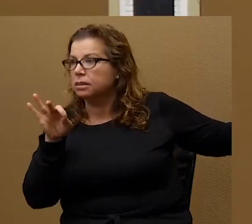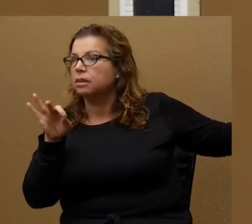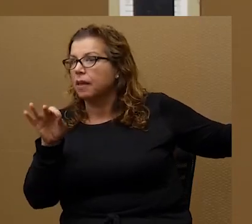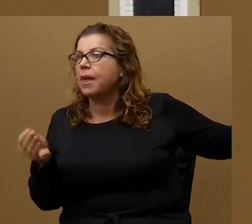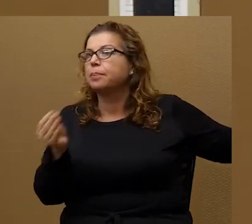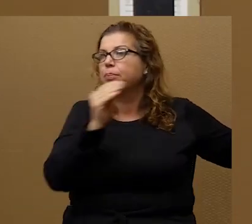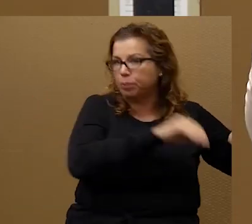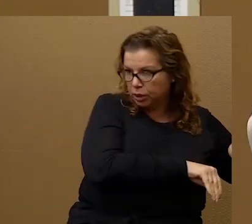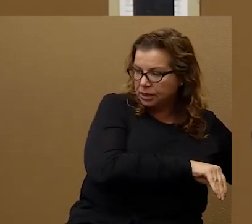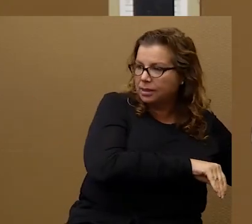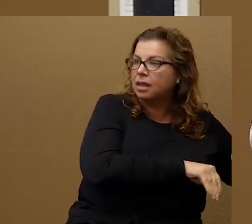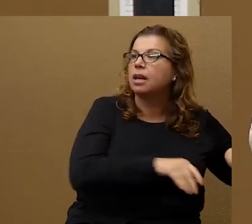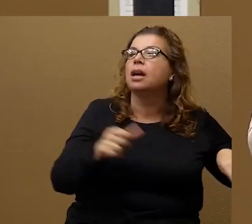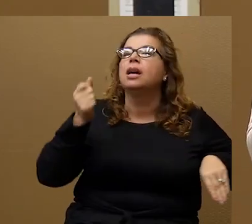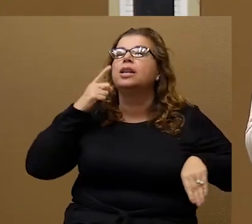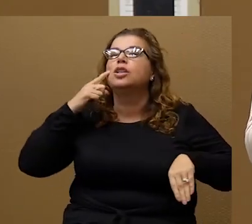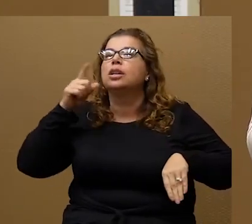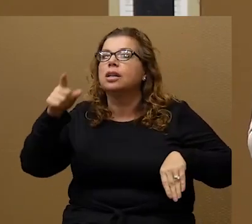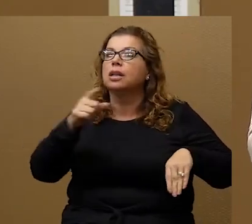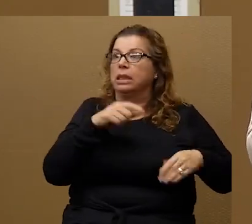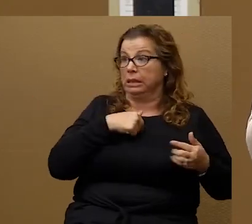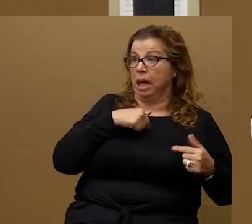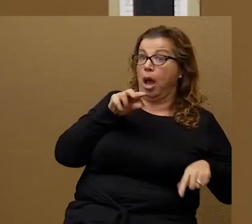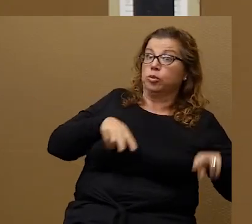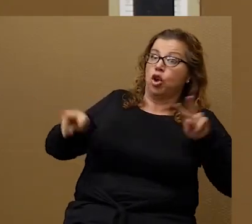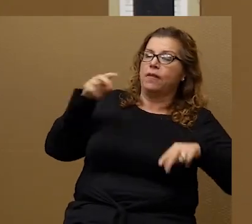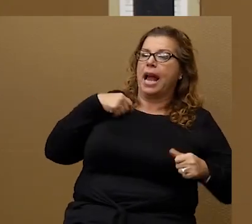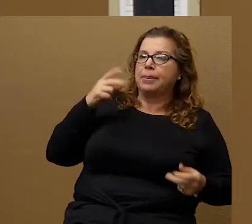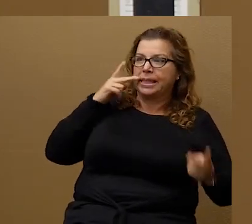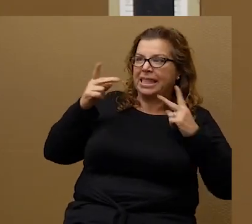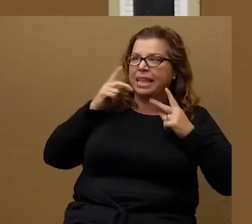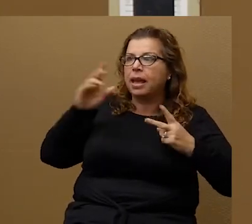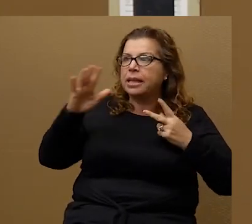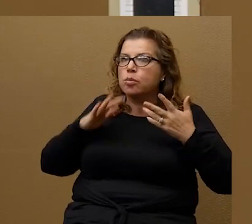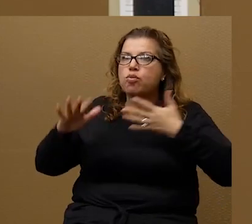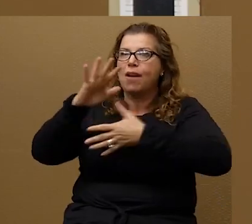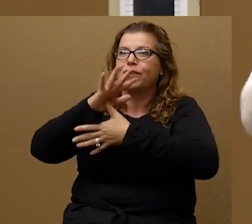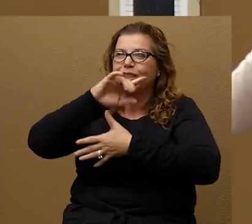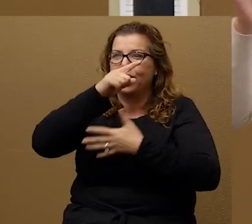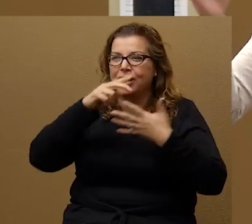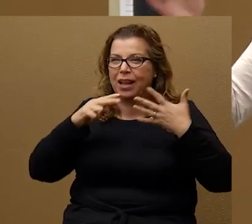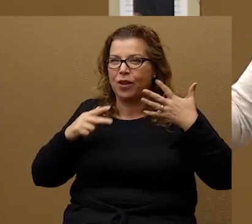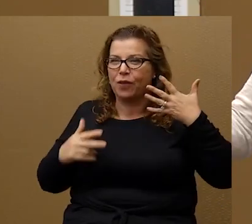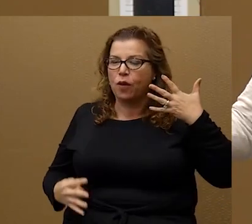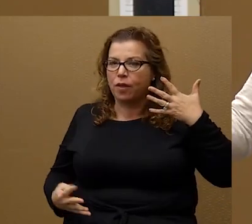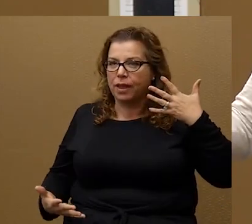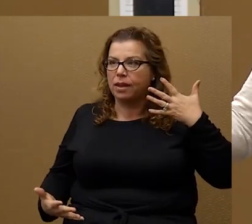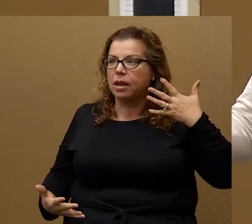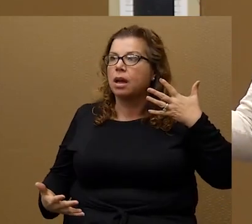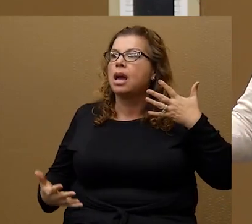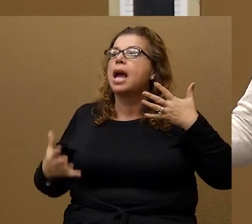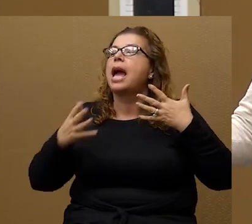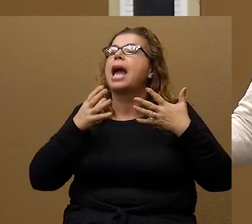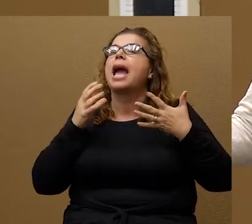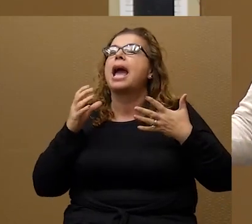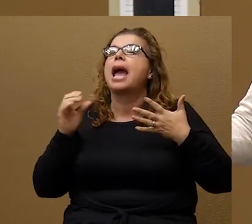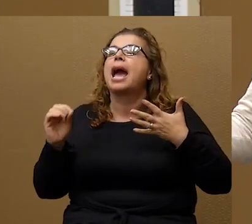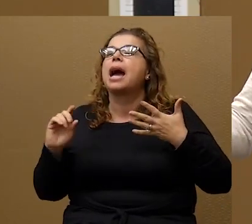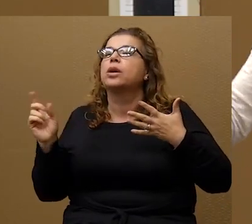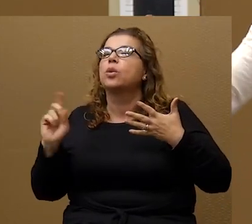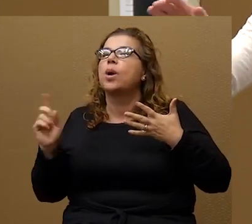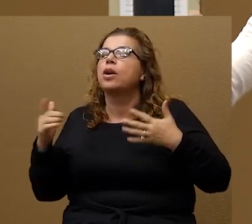child took first, second, third, all the way to the last one. What she's also documenting is the location that the child is pulling